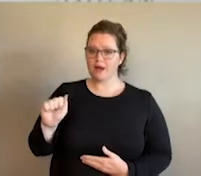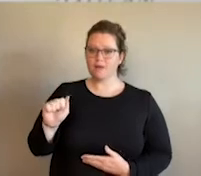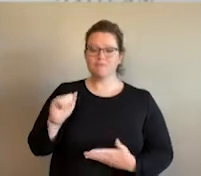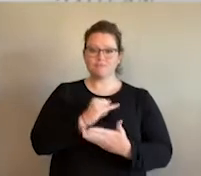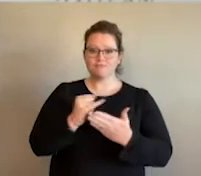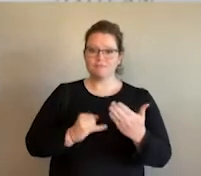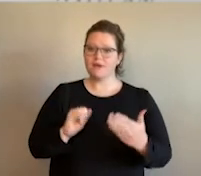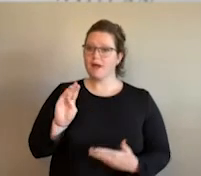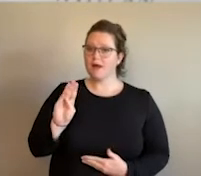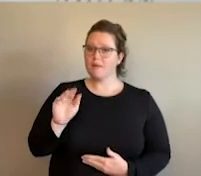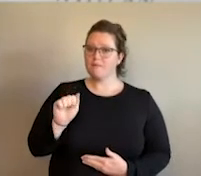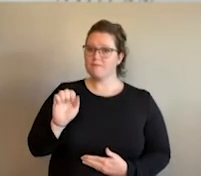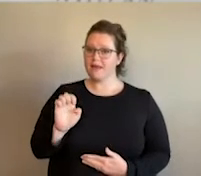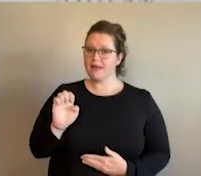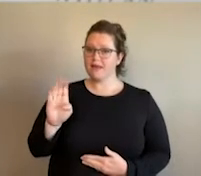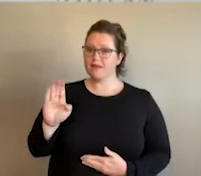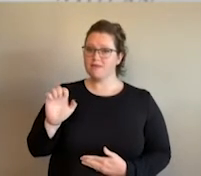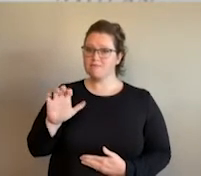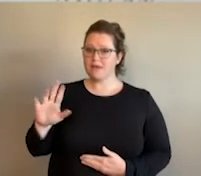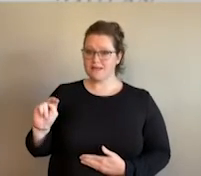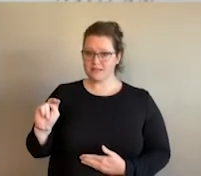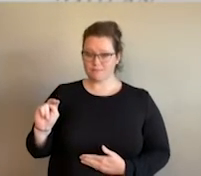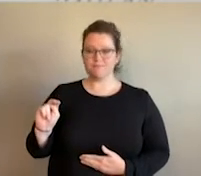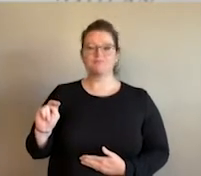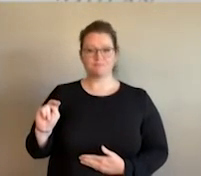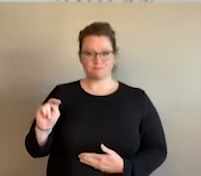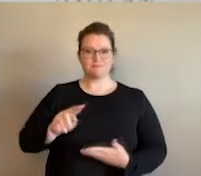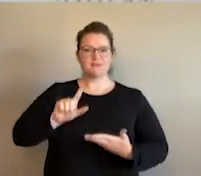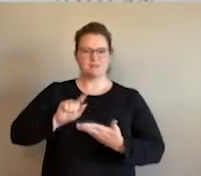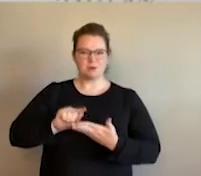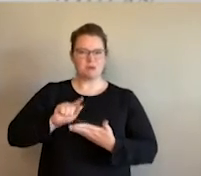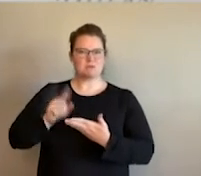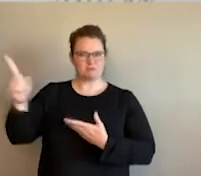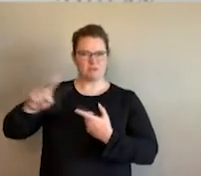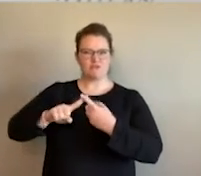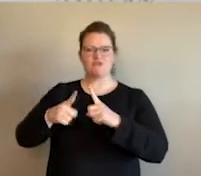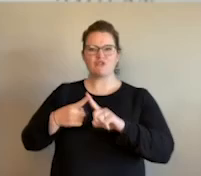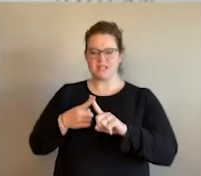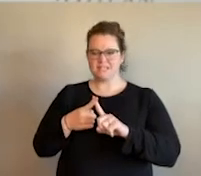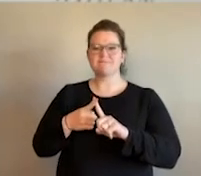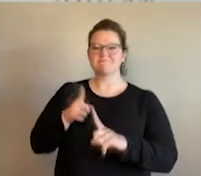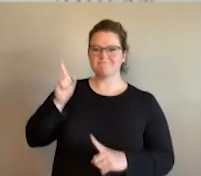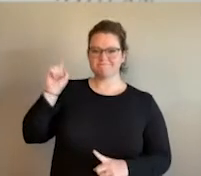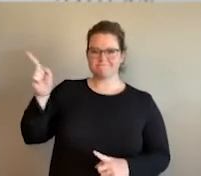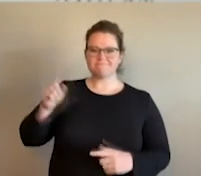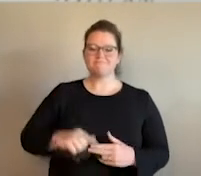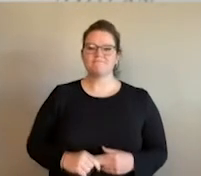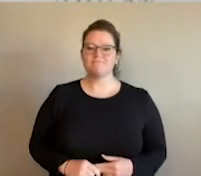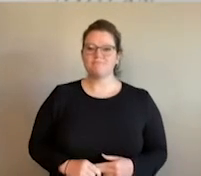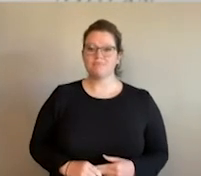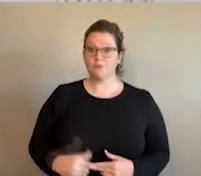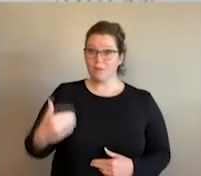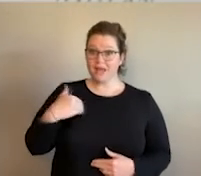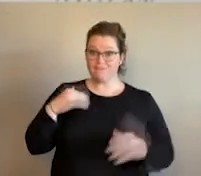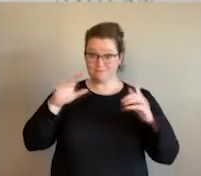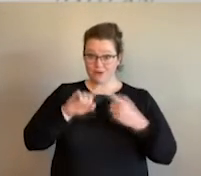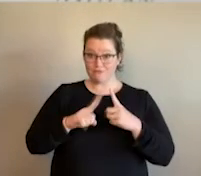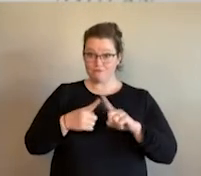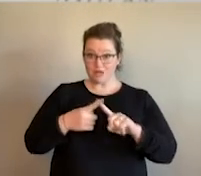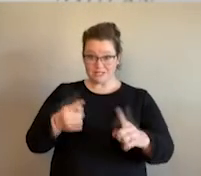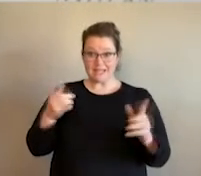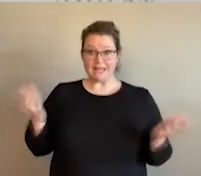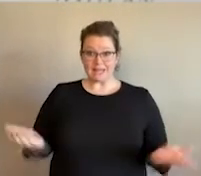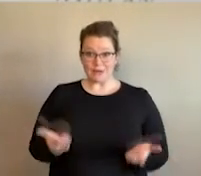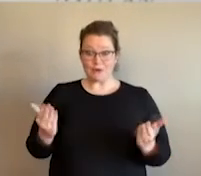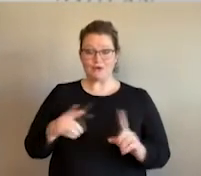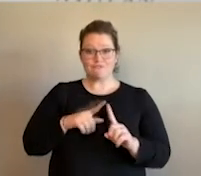Bessam, and it's published by our good friends at Compendium. Today we've got some amazing friends joining us from right here in Pitt County, Ms.